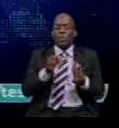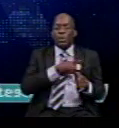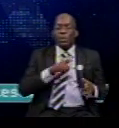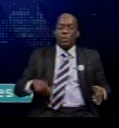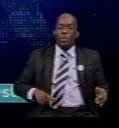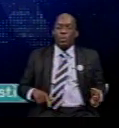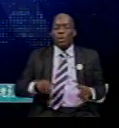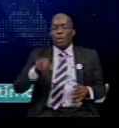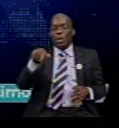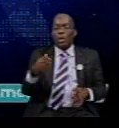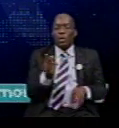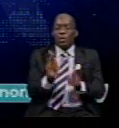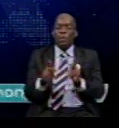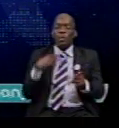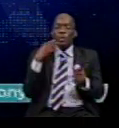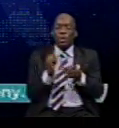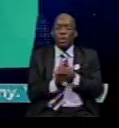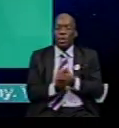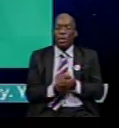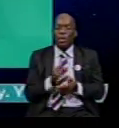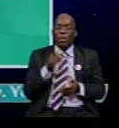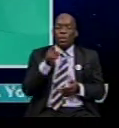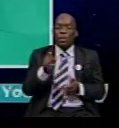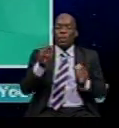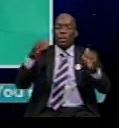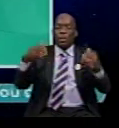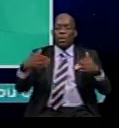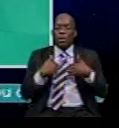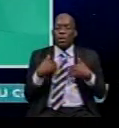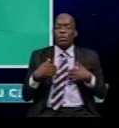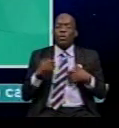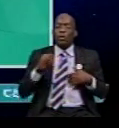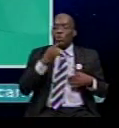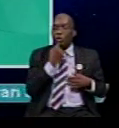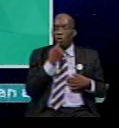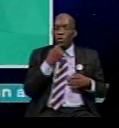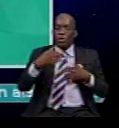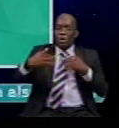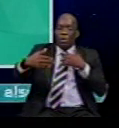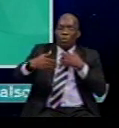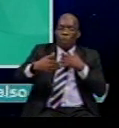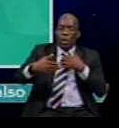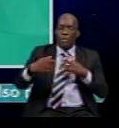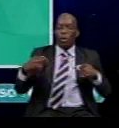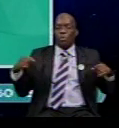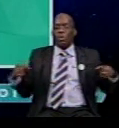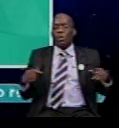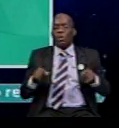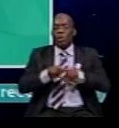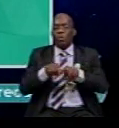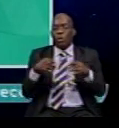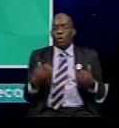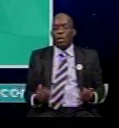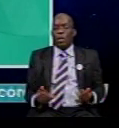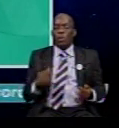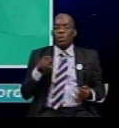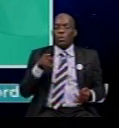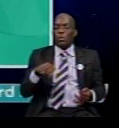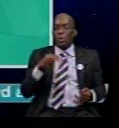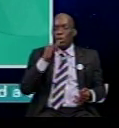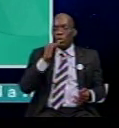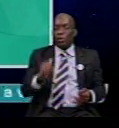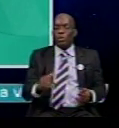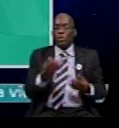she wrote, I had severe back pain, but now I am free.